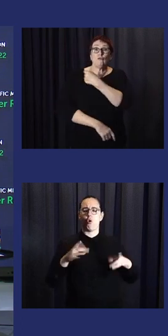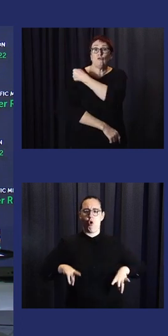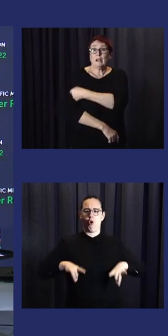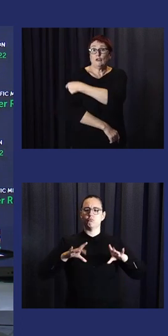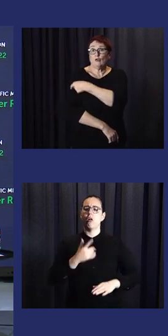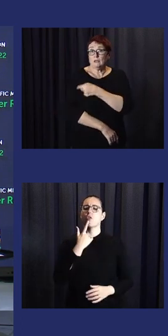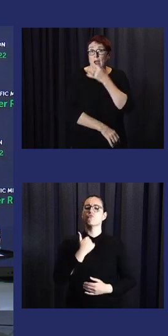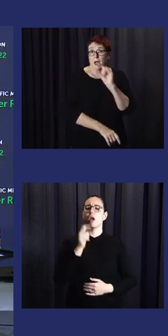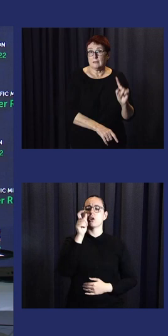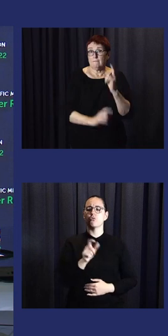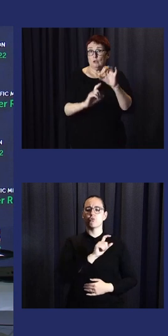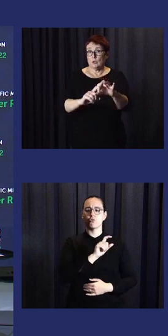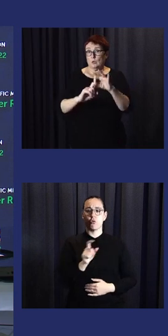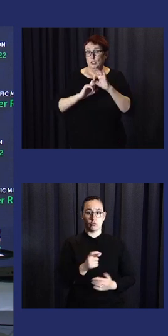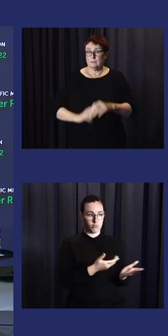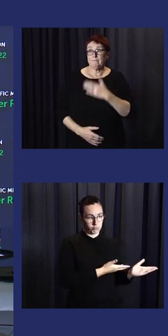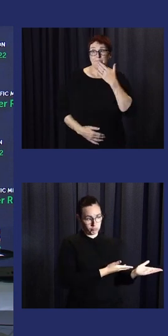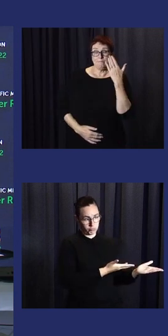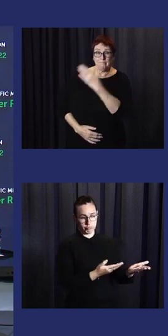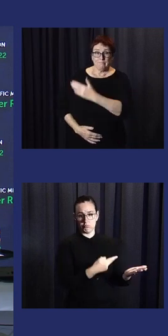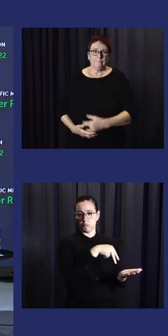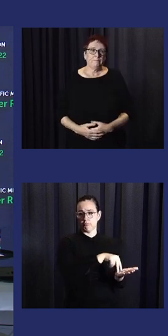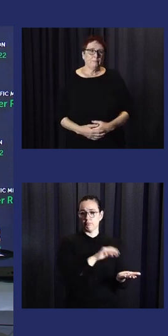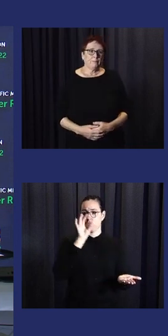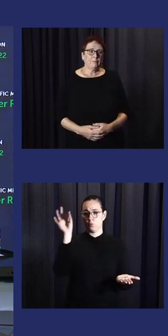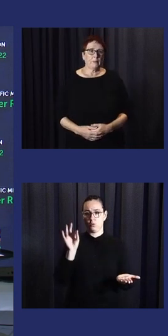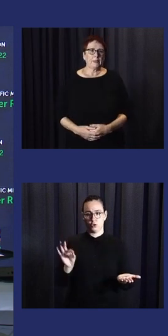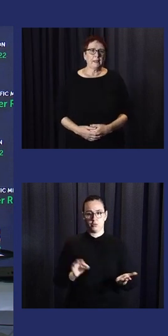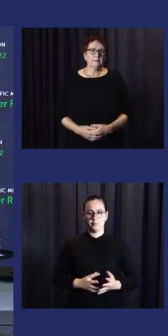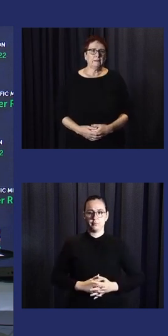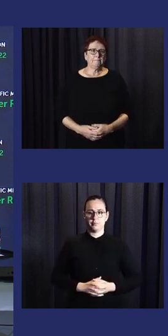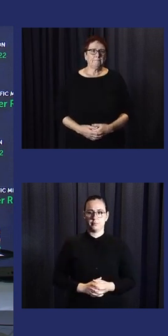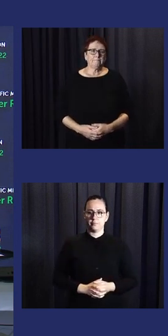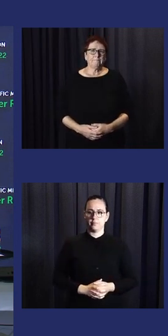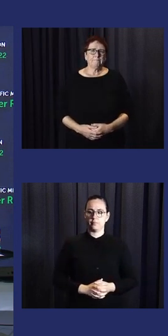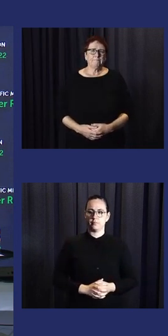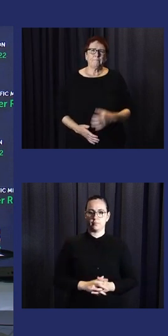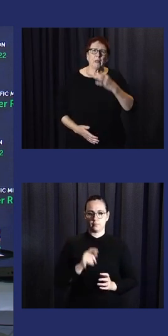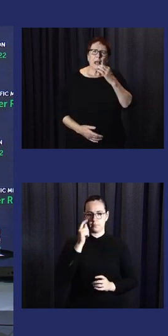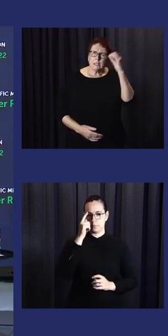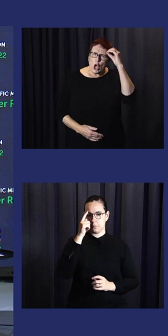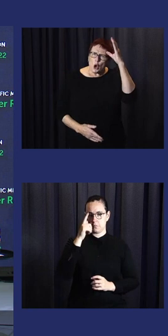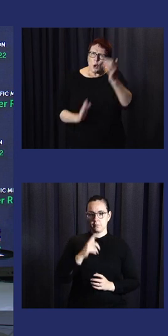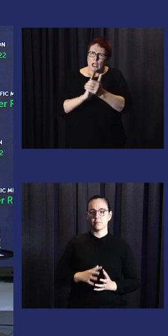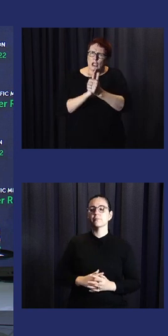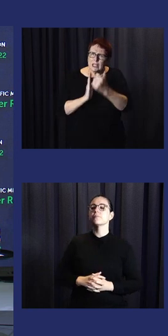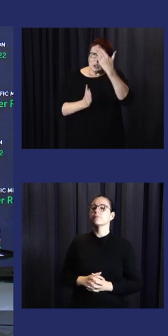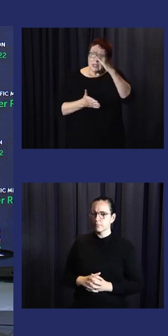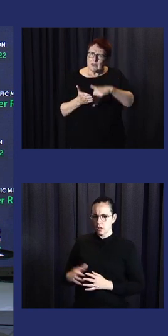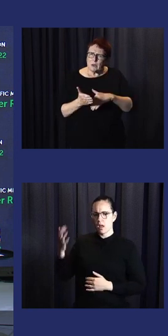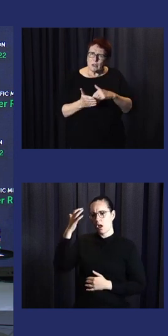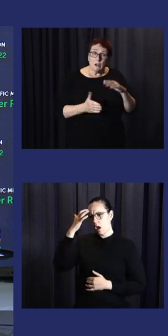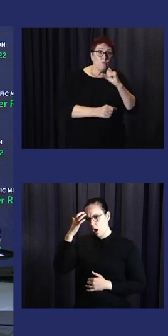ask the first question. Thank you. What knowledge, skills and experience do government, business and